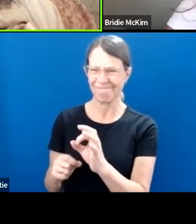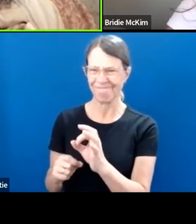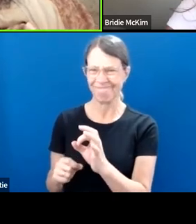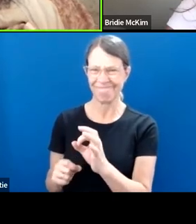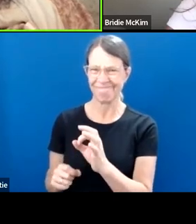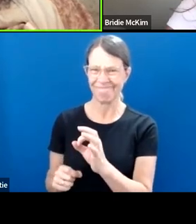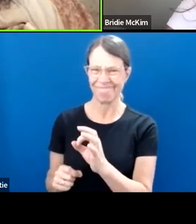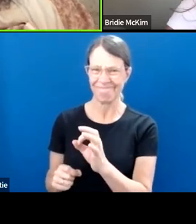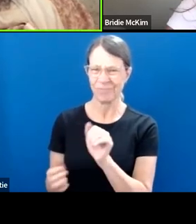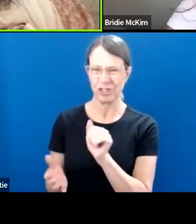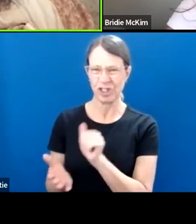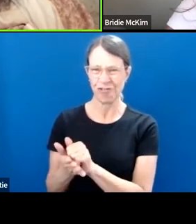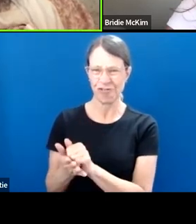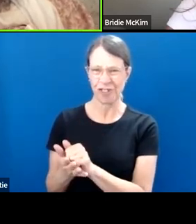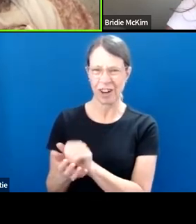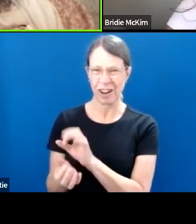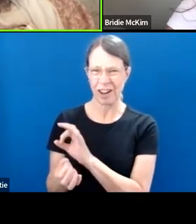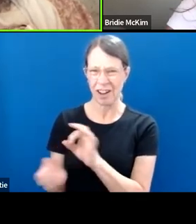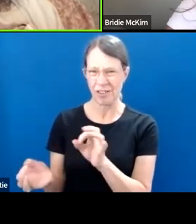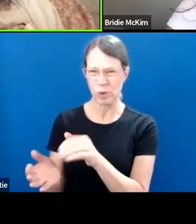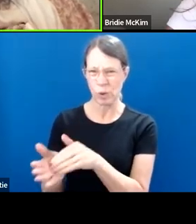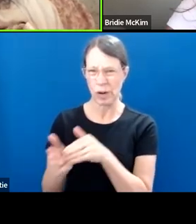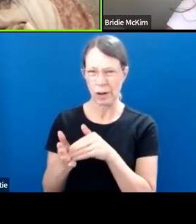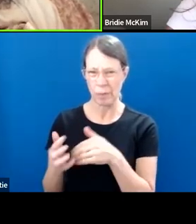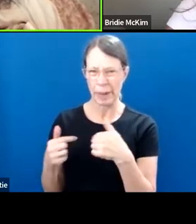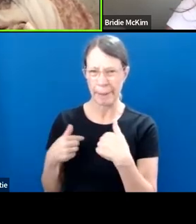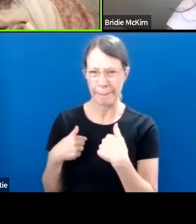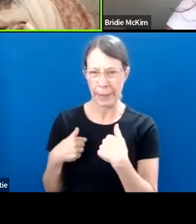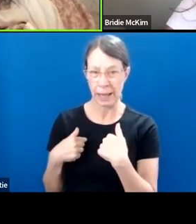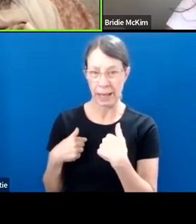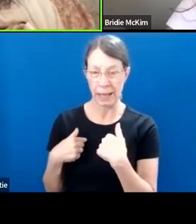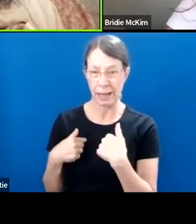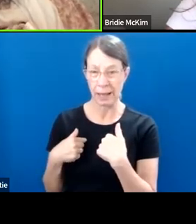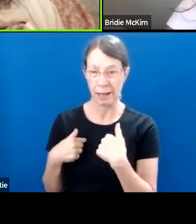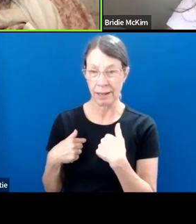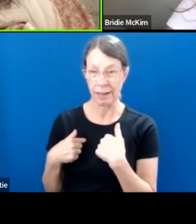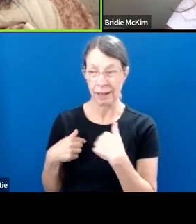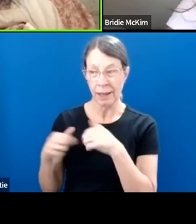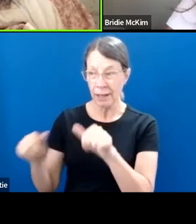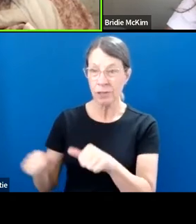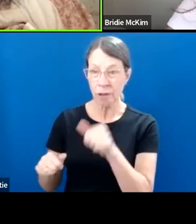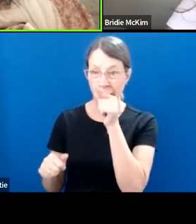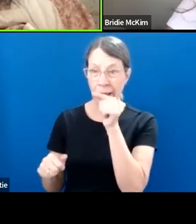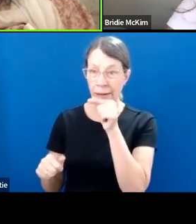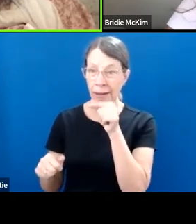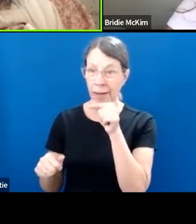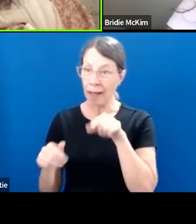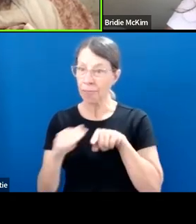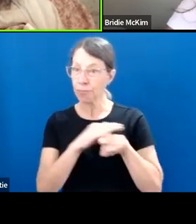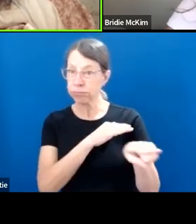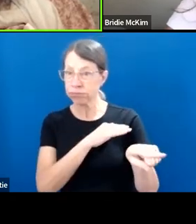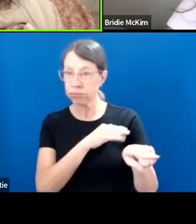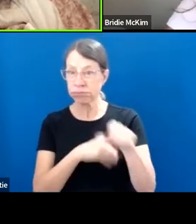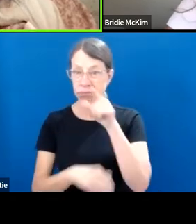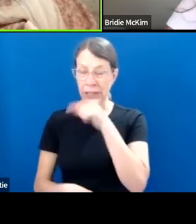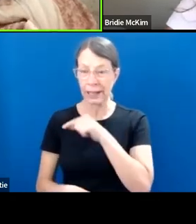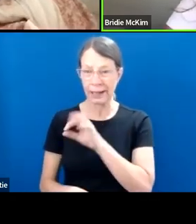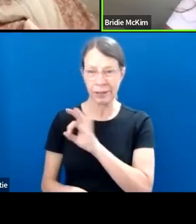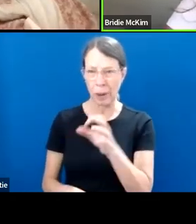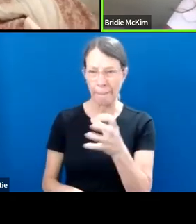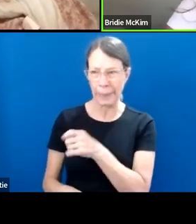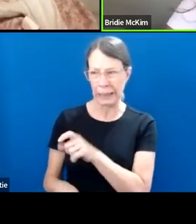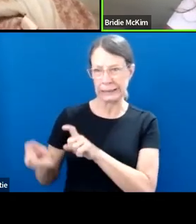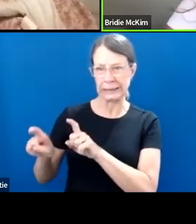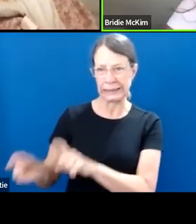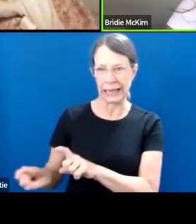not serving what it is that you want to do in life.